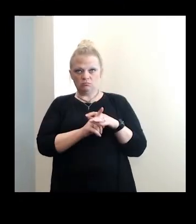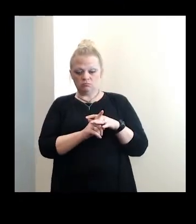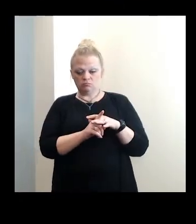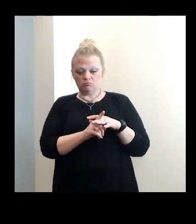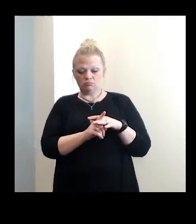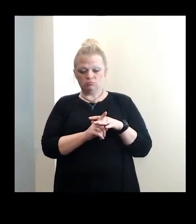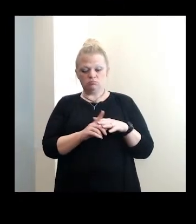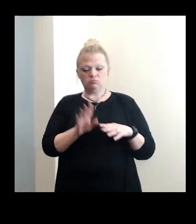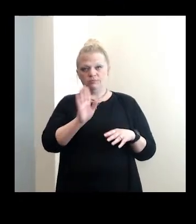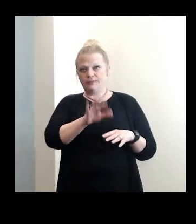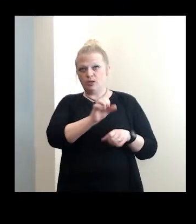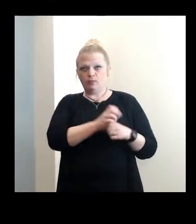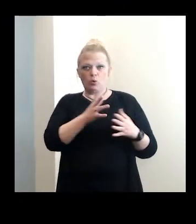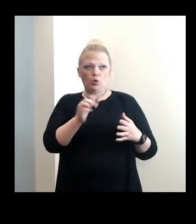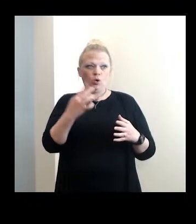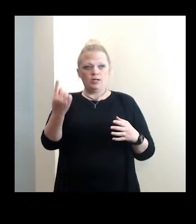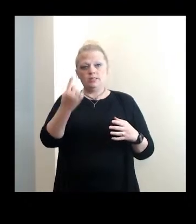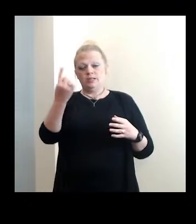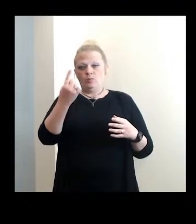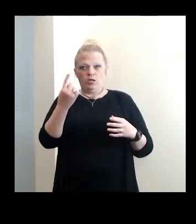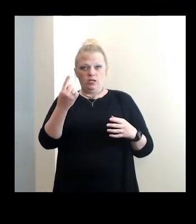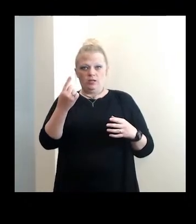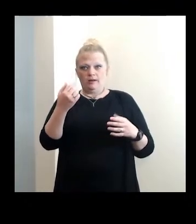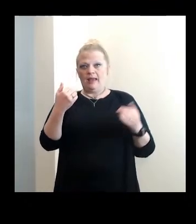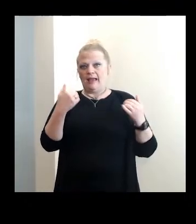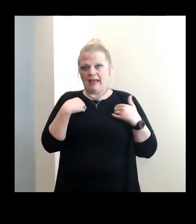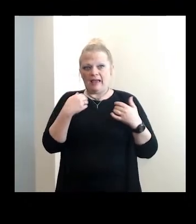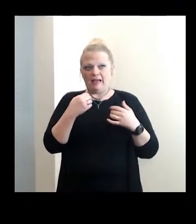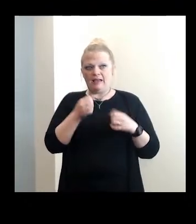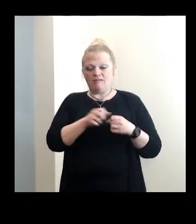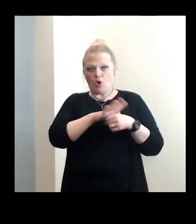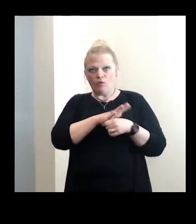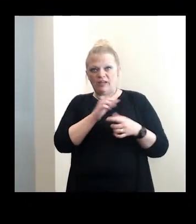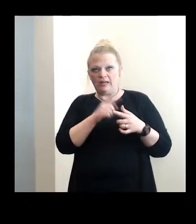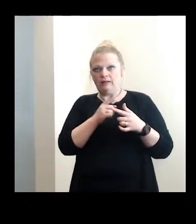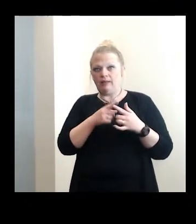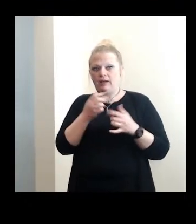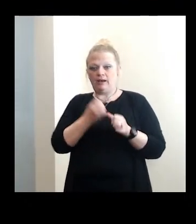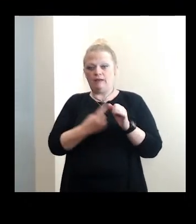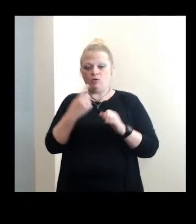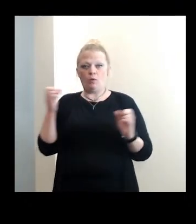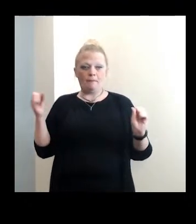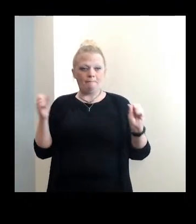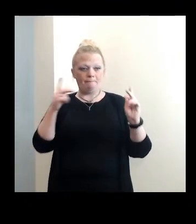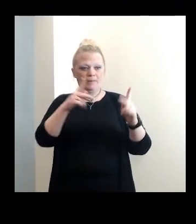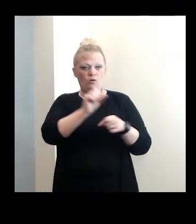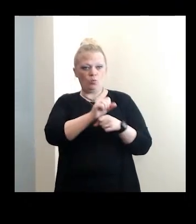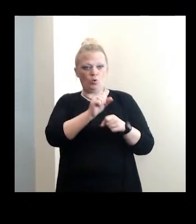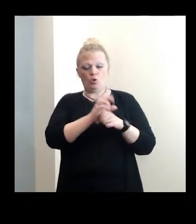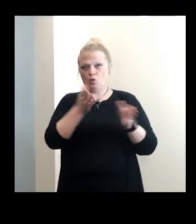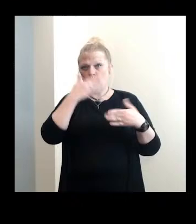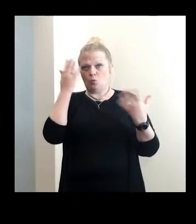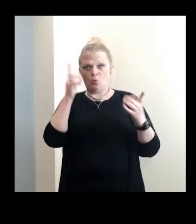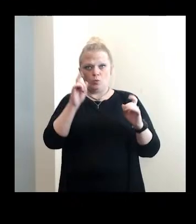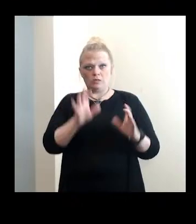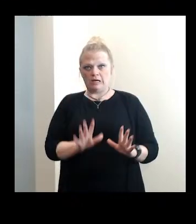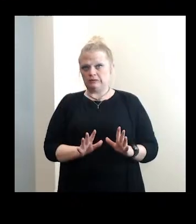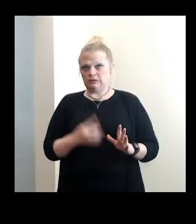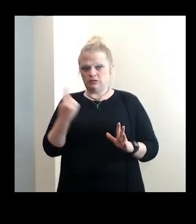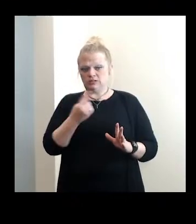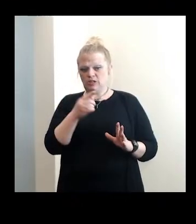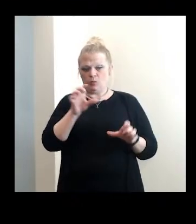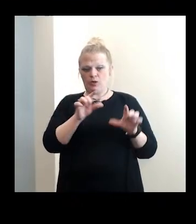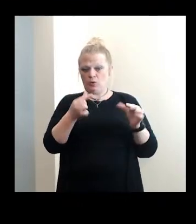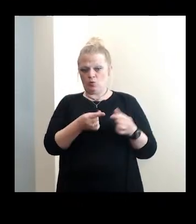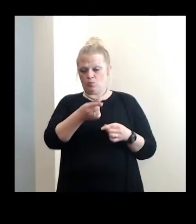their employees or somebody in the institution has COVID-19, everybody comes back to work. Nobody's getting tested. There's somebody in the